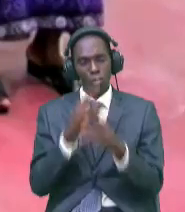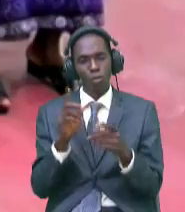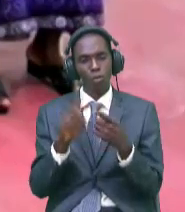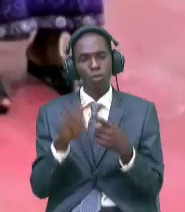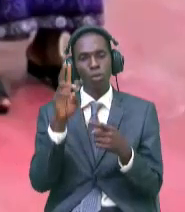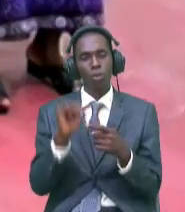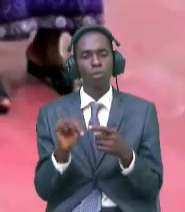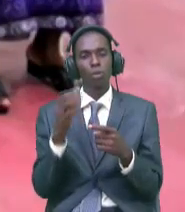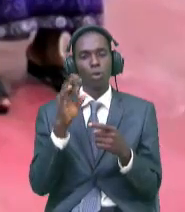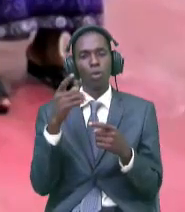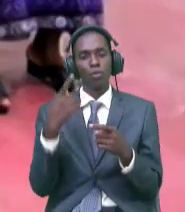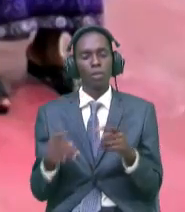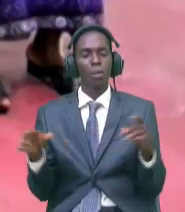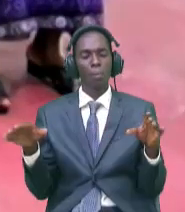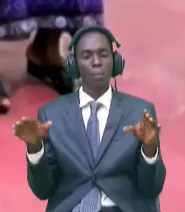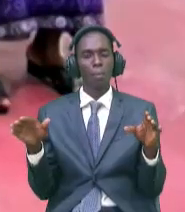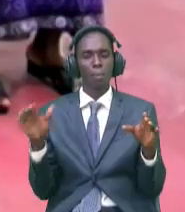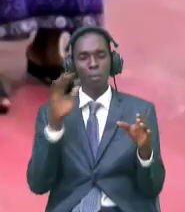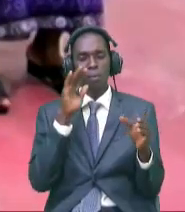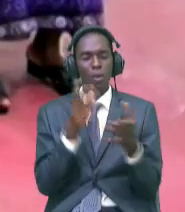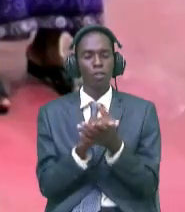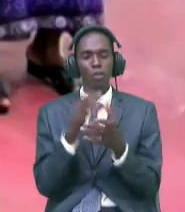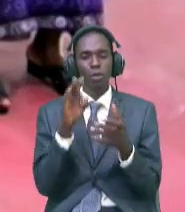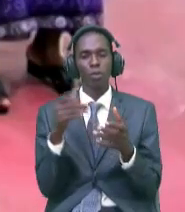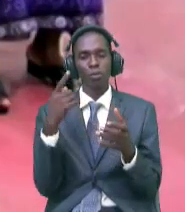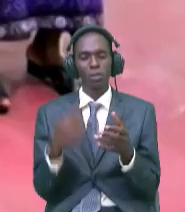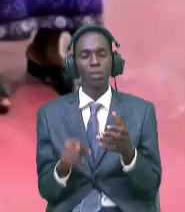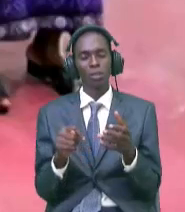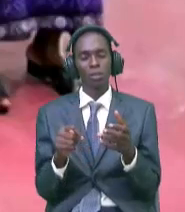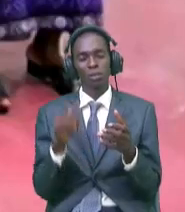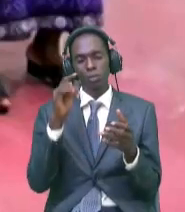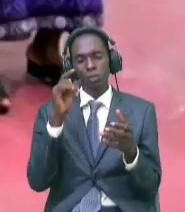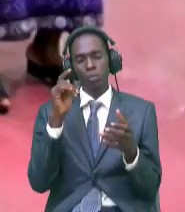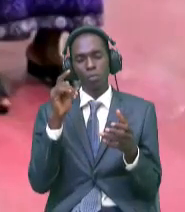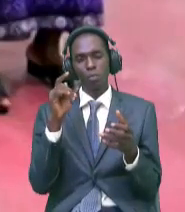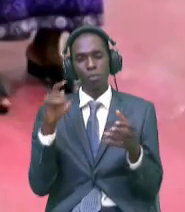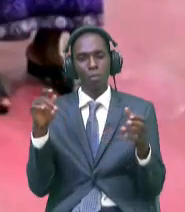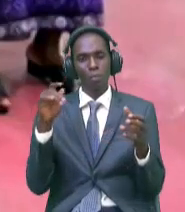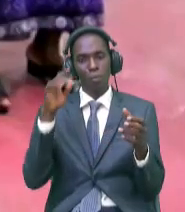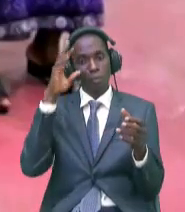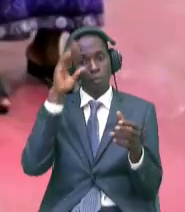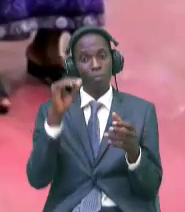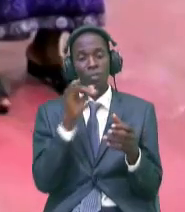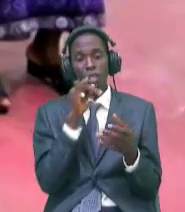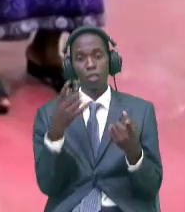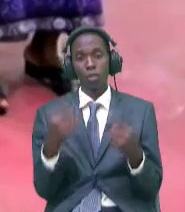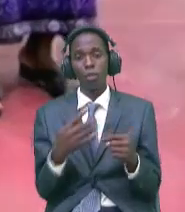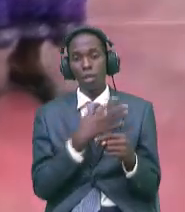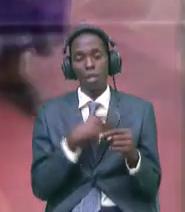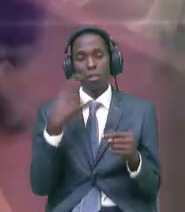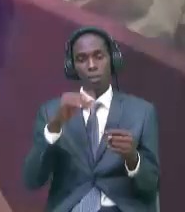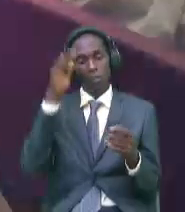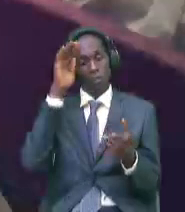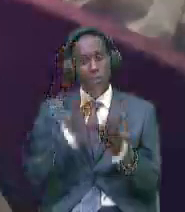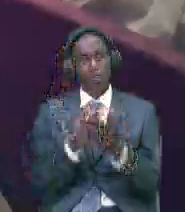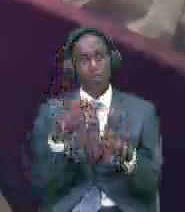of the Lamb is come, and his wife, the bride, the virgin, has made herself